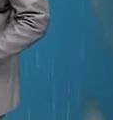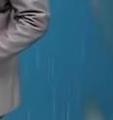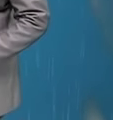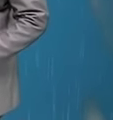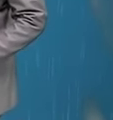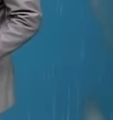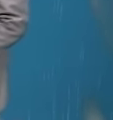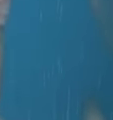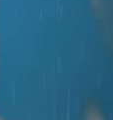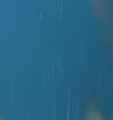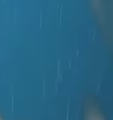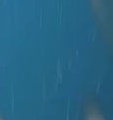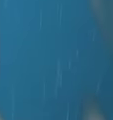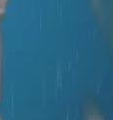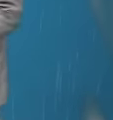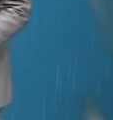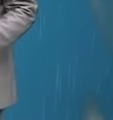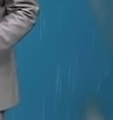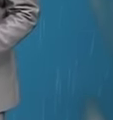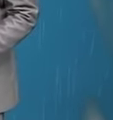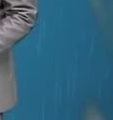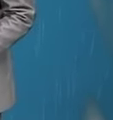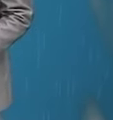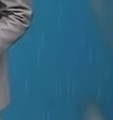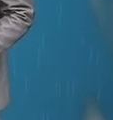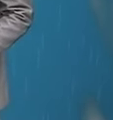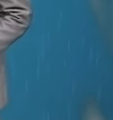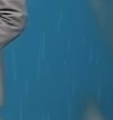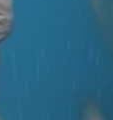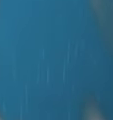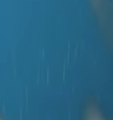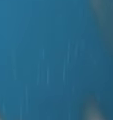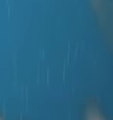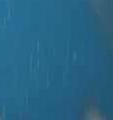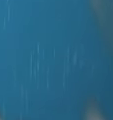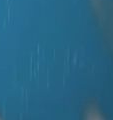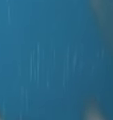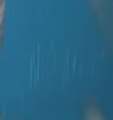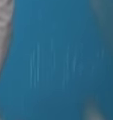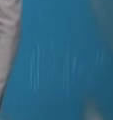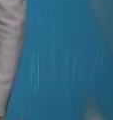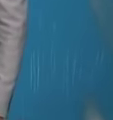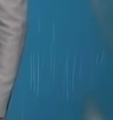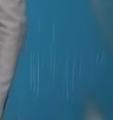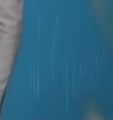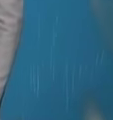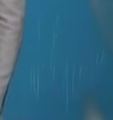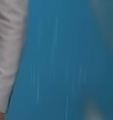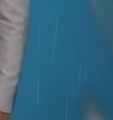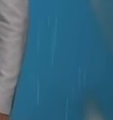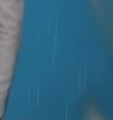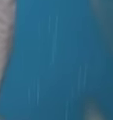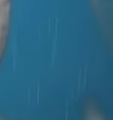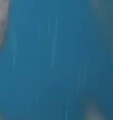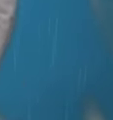head into Wednesday, those showers are going to dissipate for a moment. And this cold front will continue to affect the weather